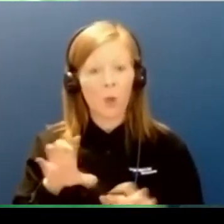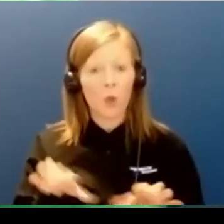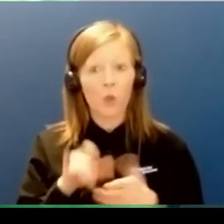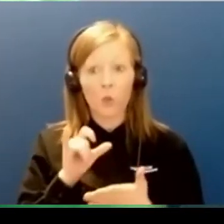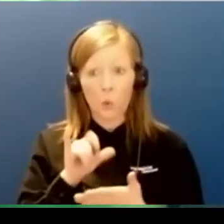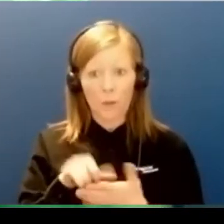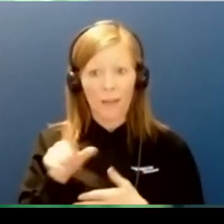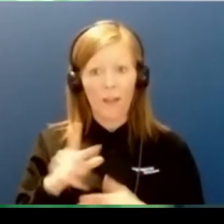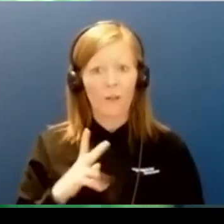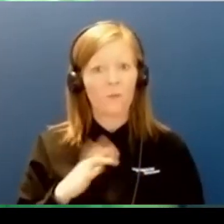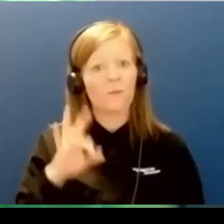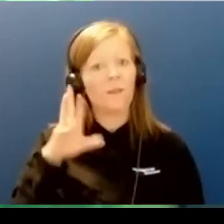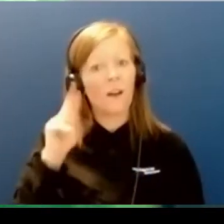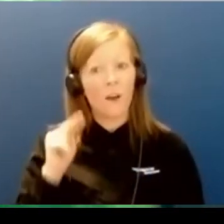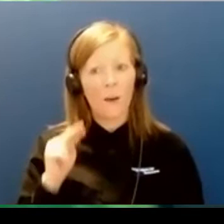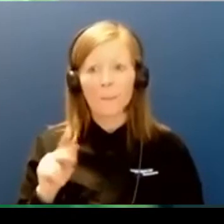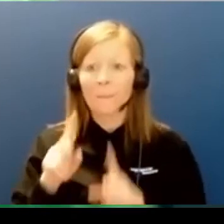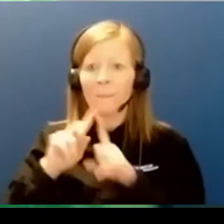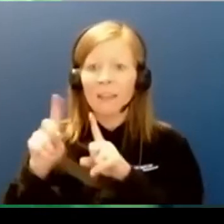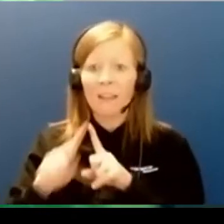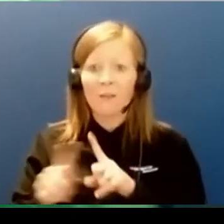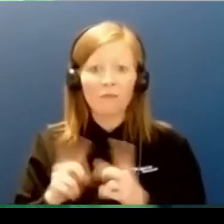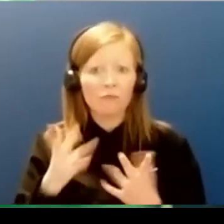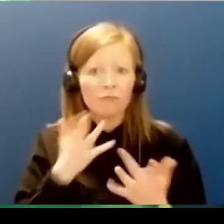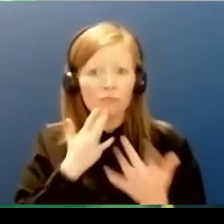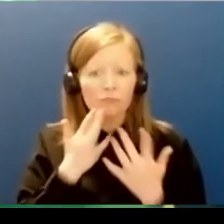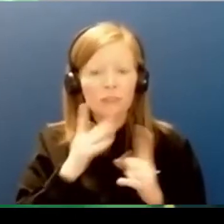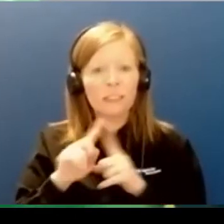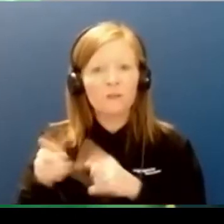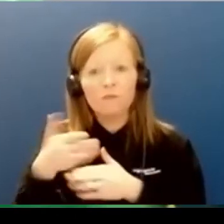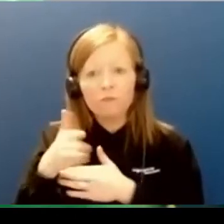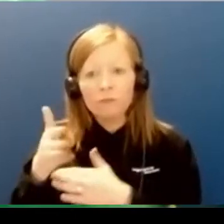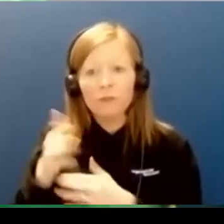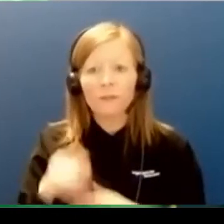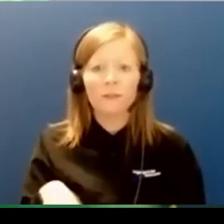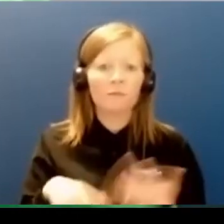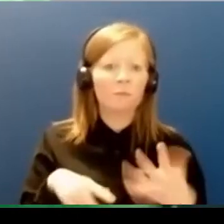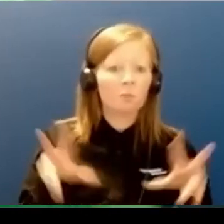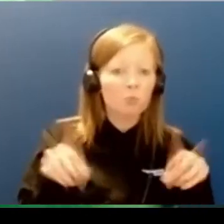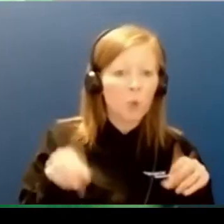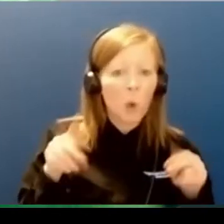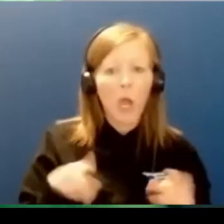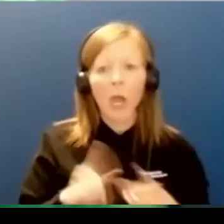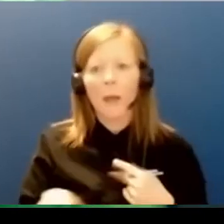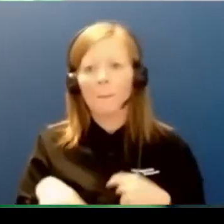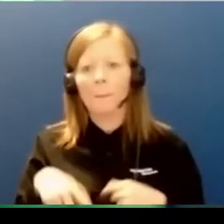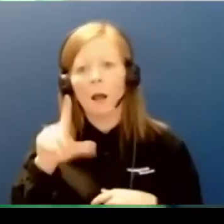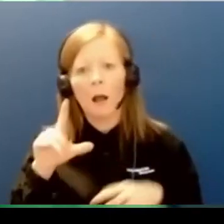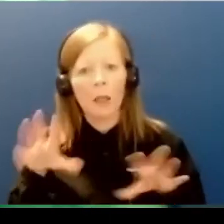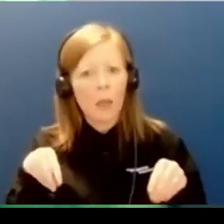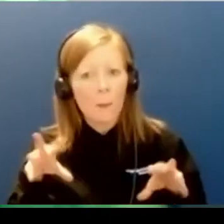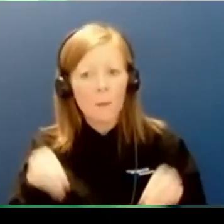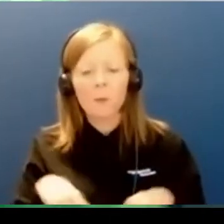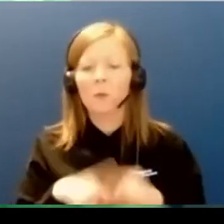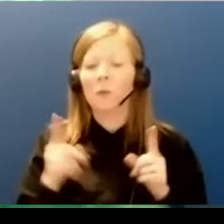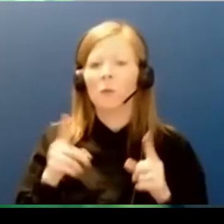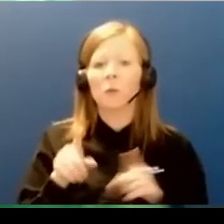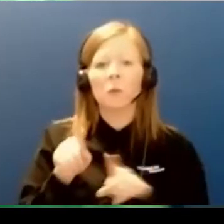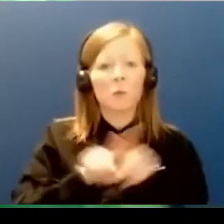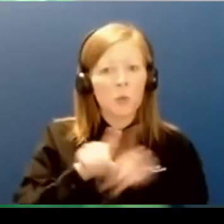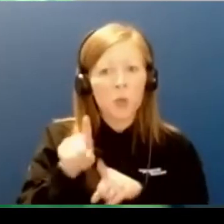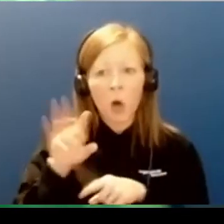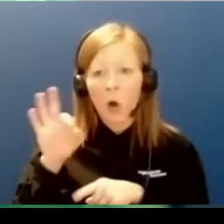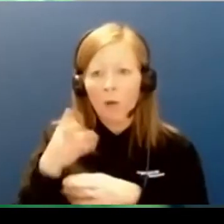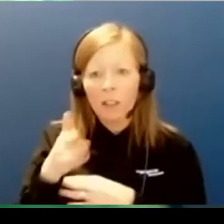these. They have different fish ones. We have little crab and lobster. We have a little starfish, and our regular